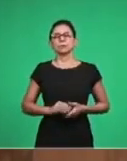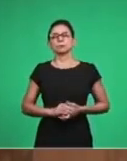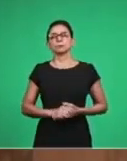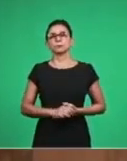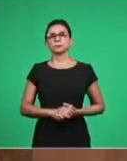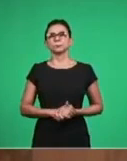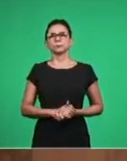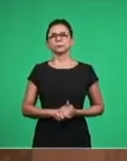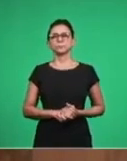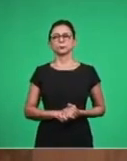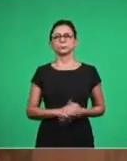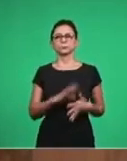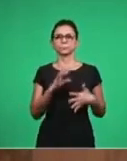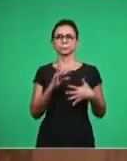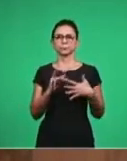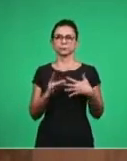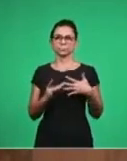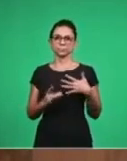humbleness.